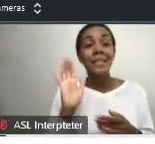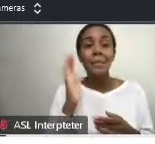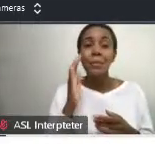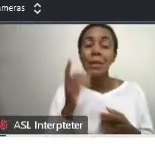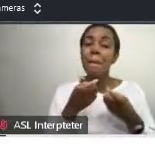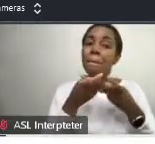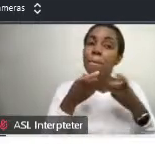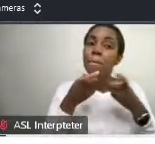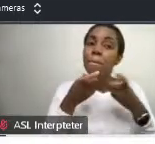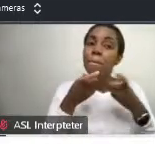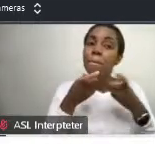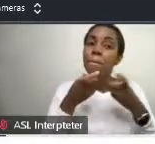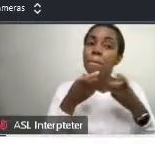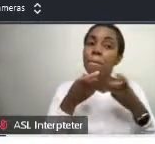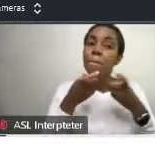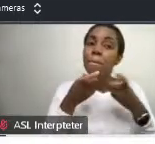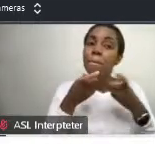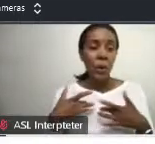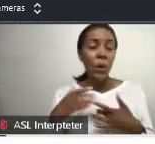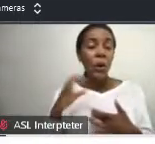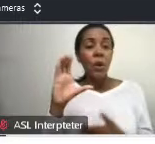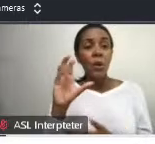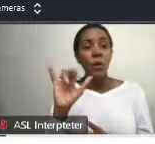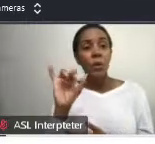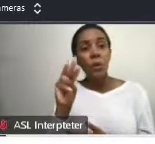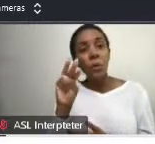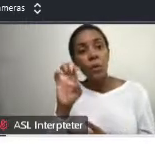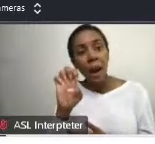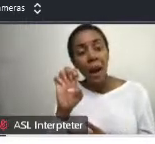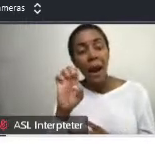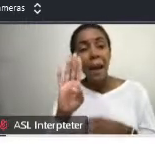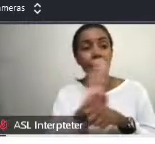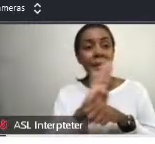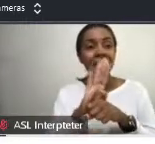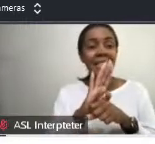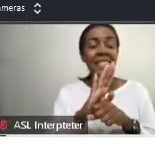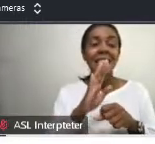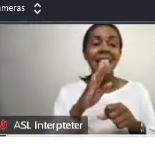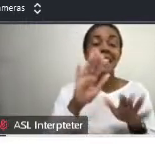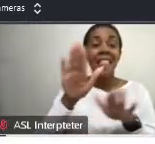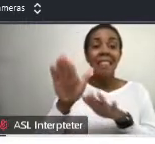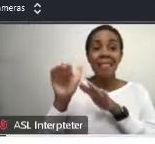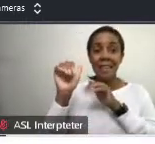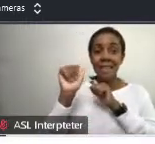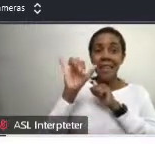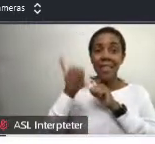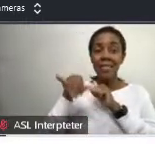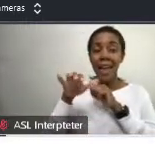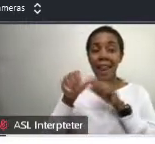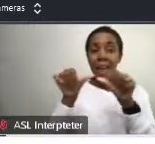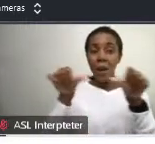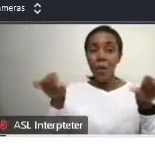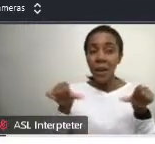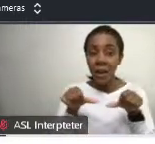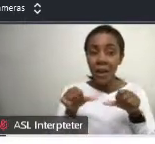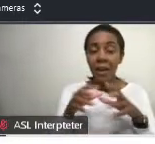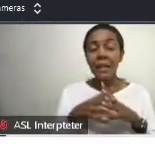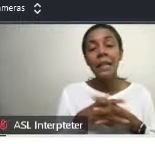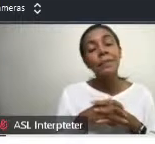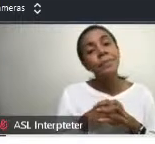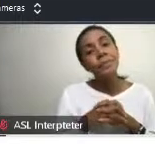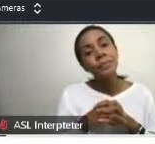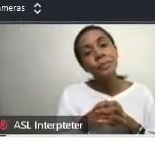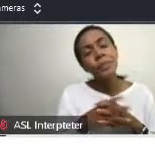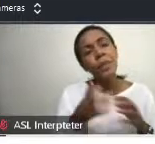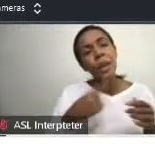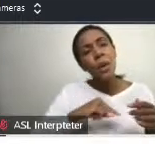The crime, the businesses leaving that Germantown Parkway. So, and we